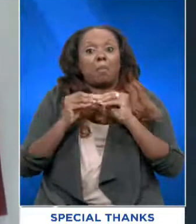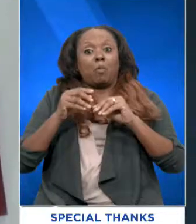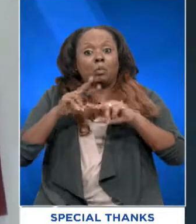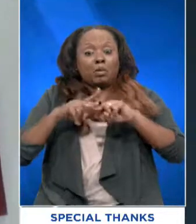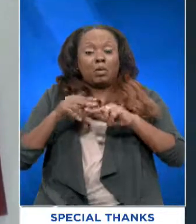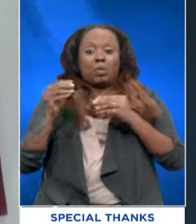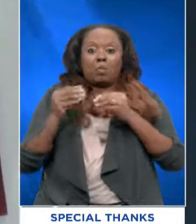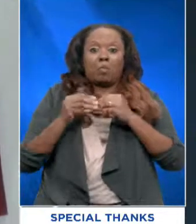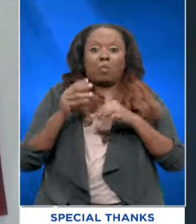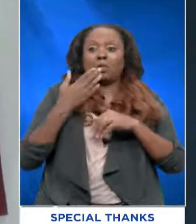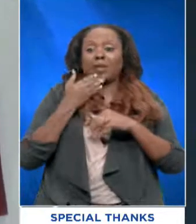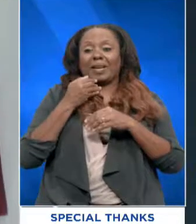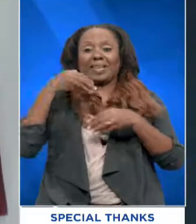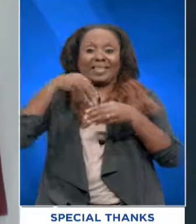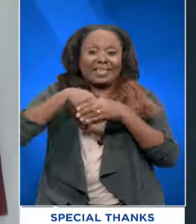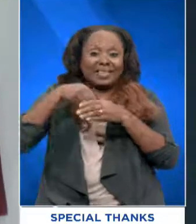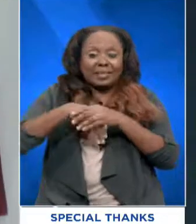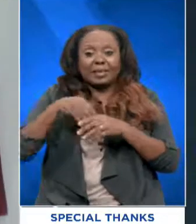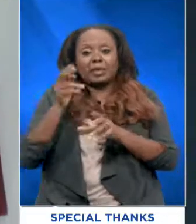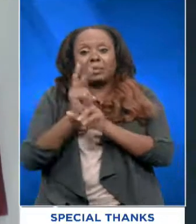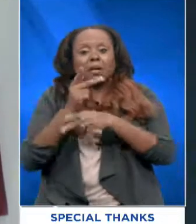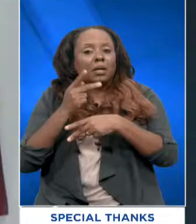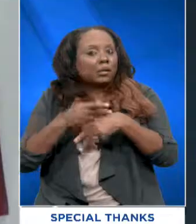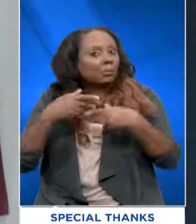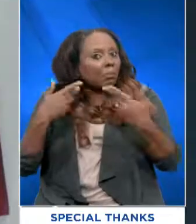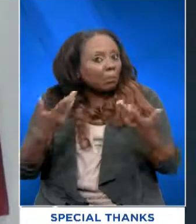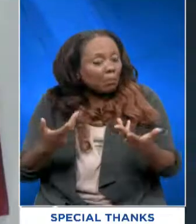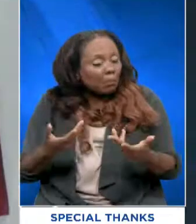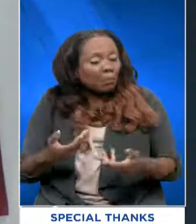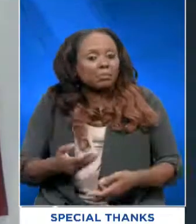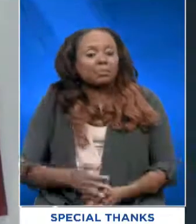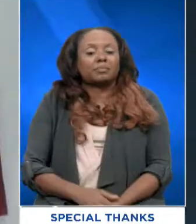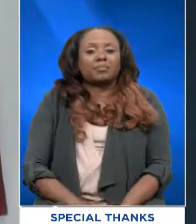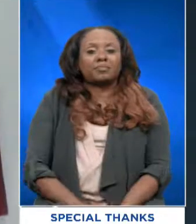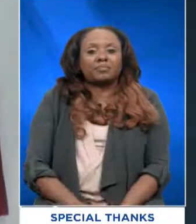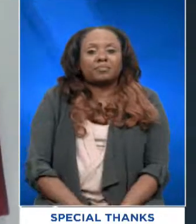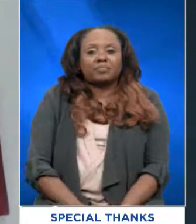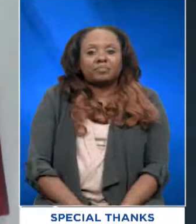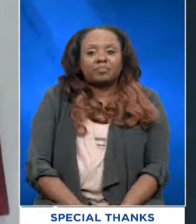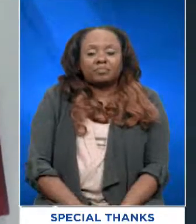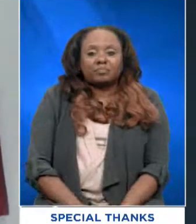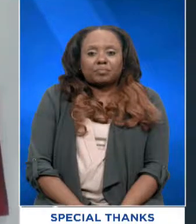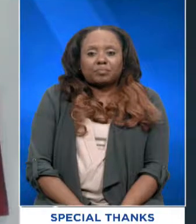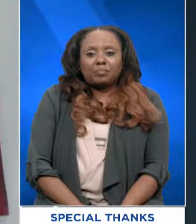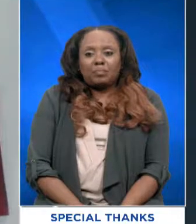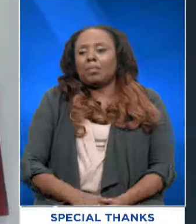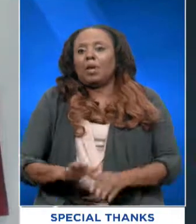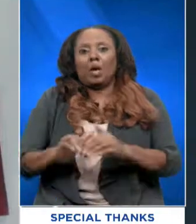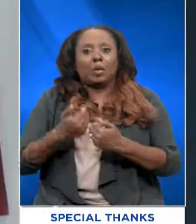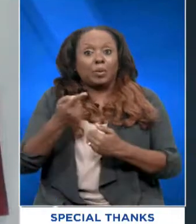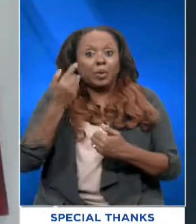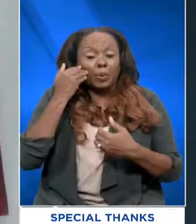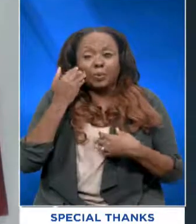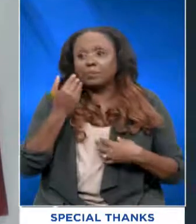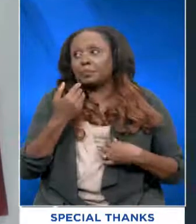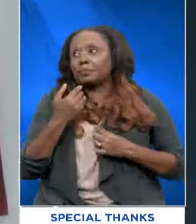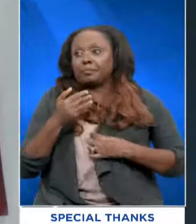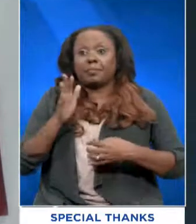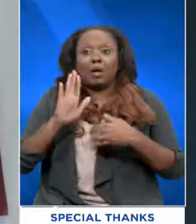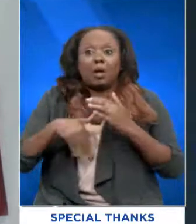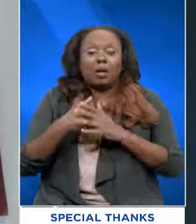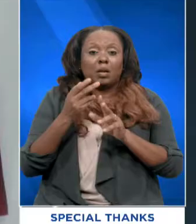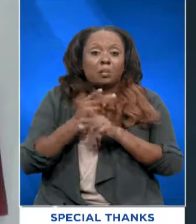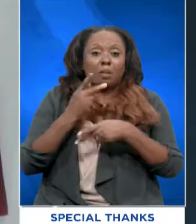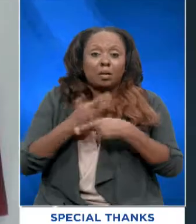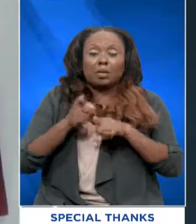or fat is actually in the product than is there. And how do we know? Look, all these products we're talking about are